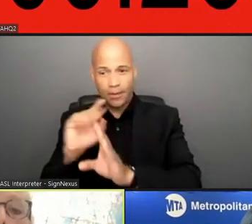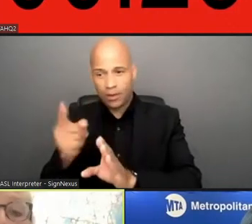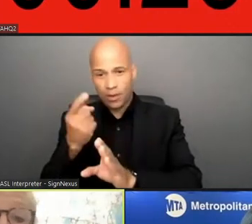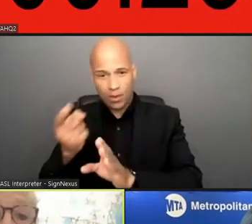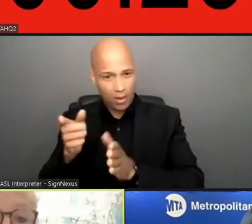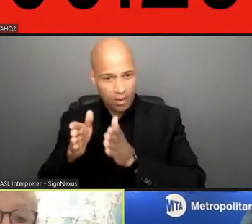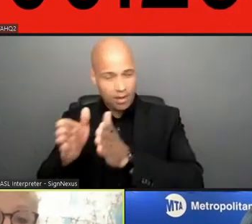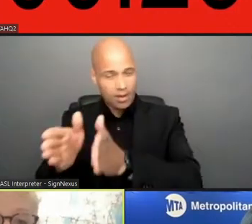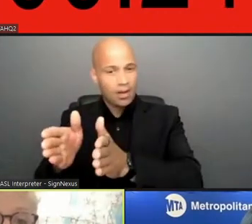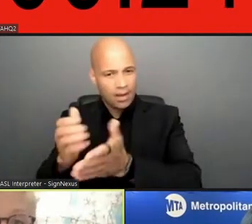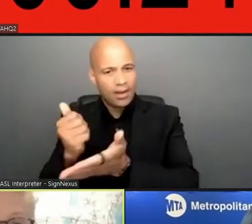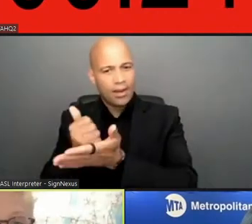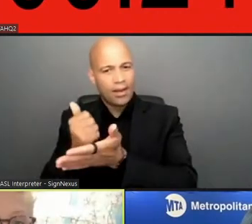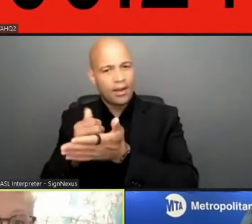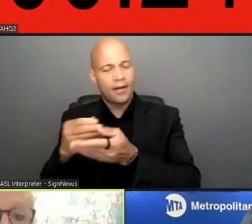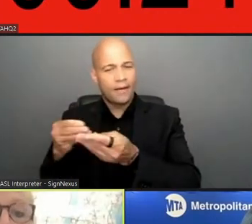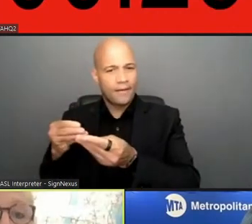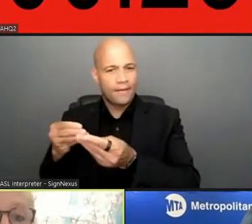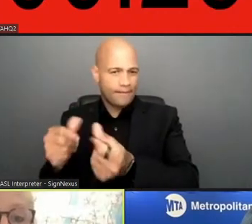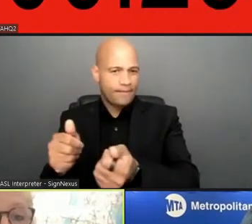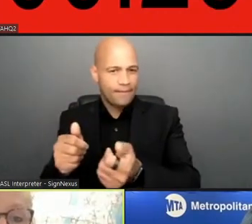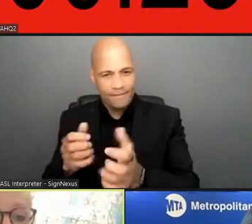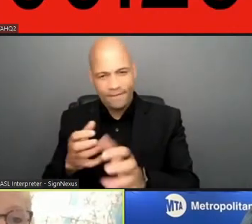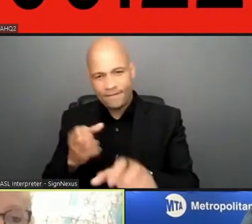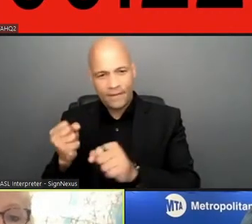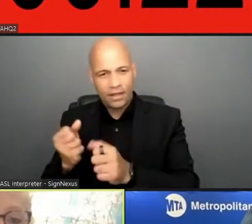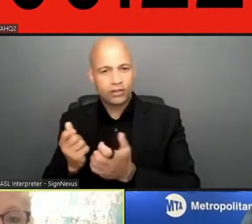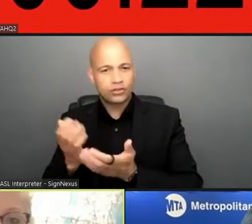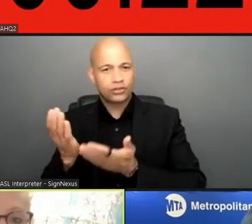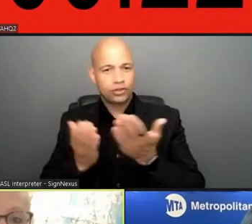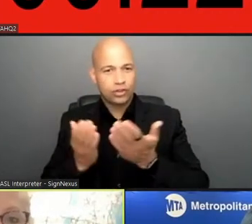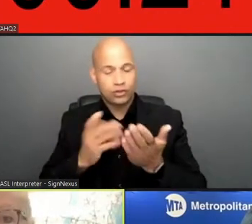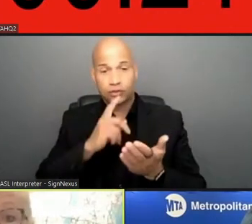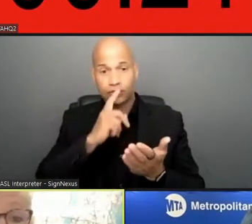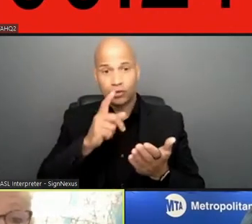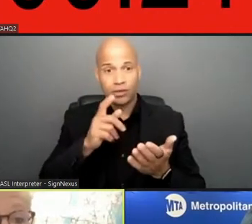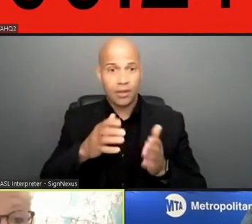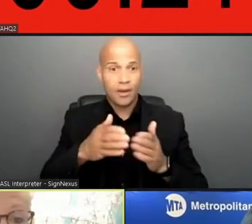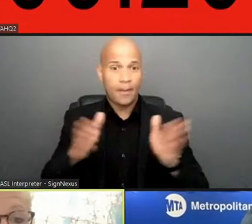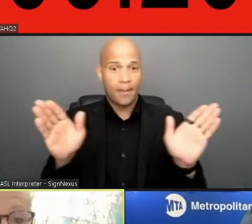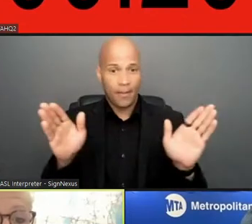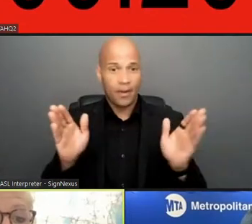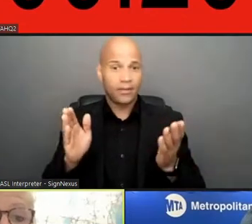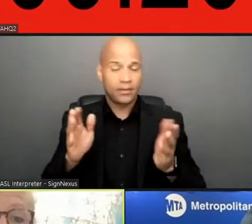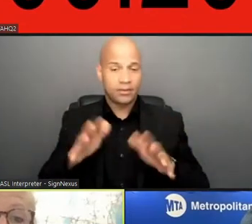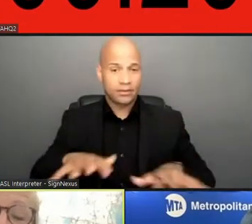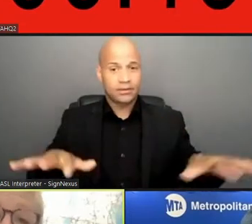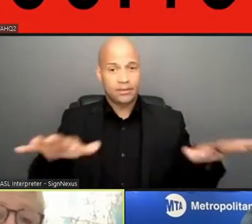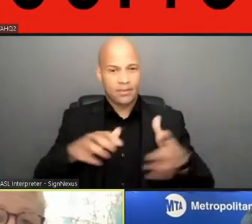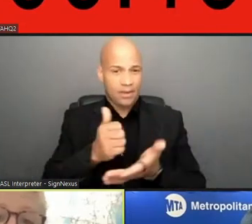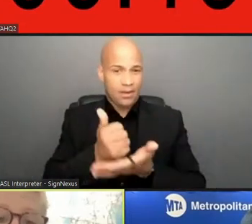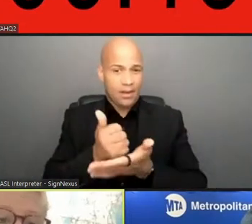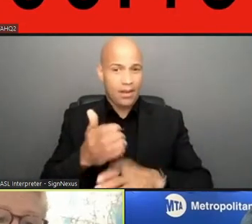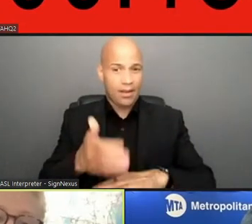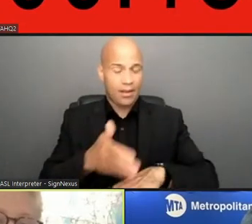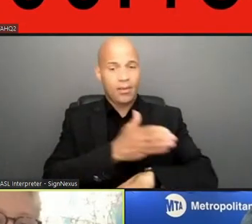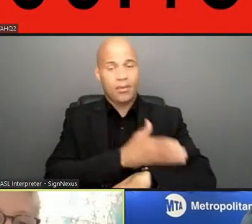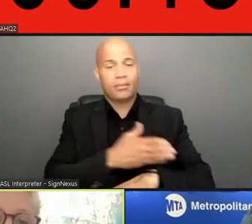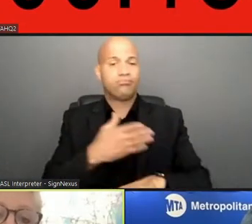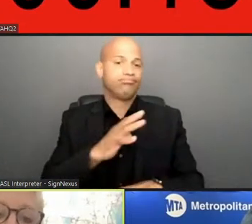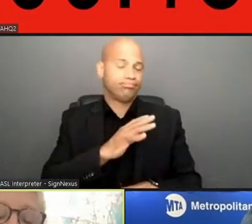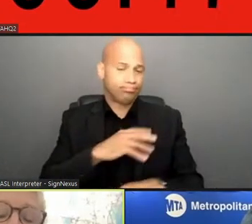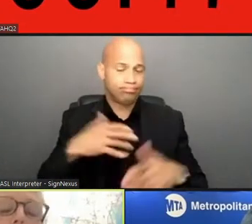with major reductions in congestion the possibilities for a public space are significant our city can and must